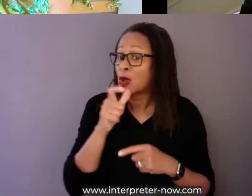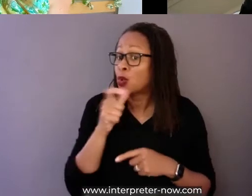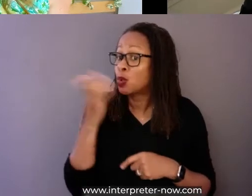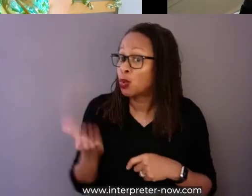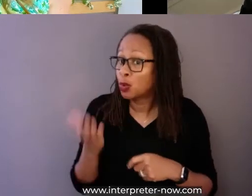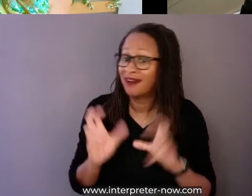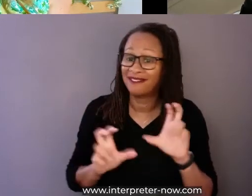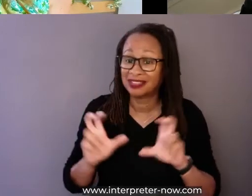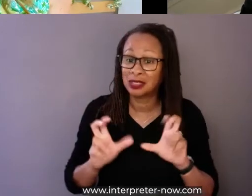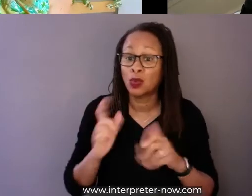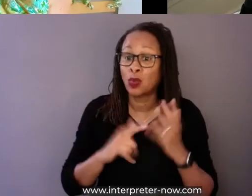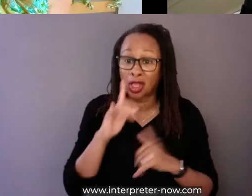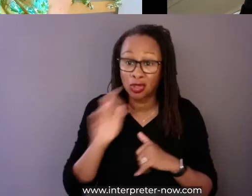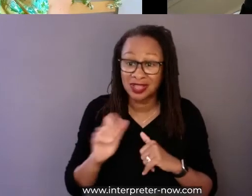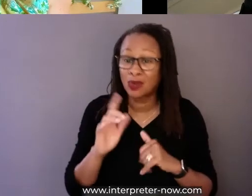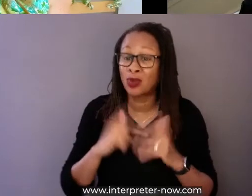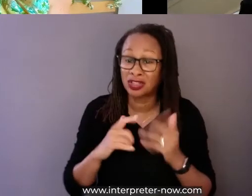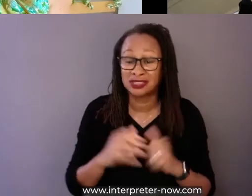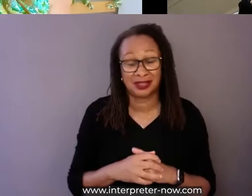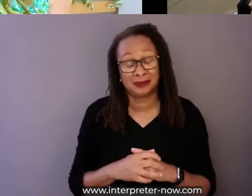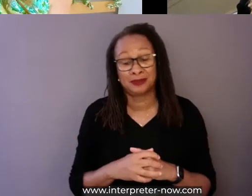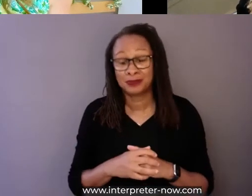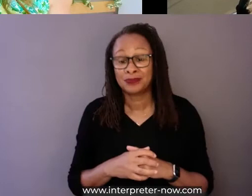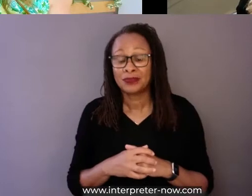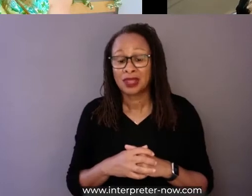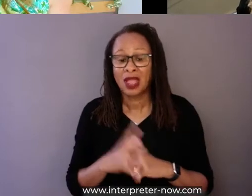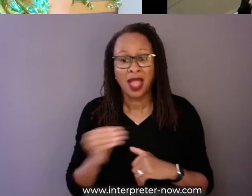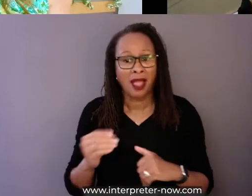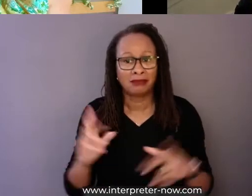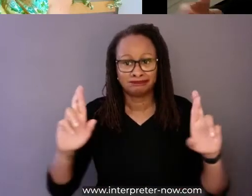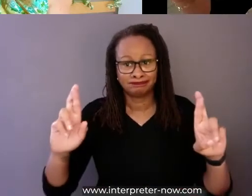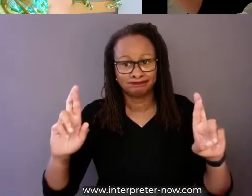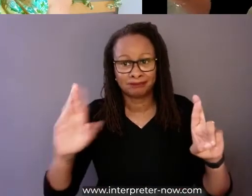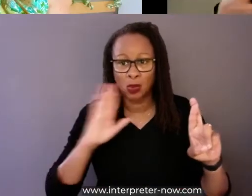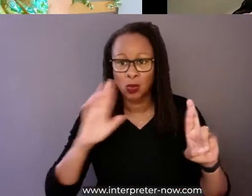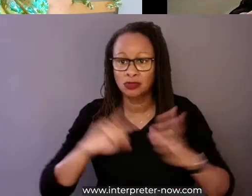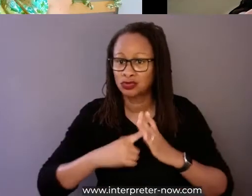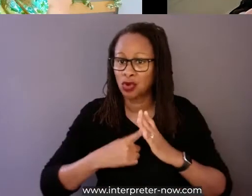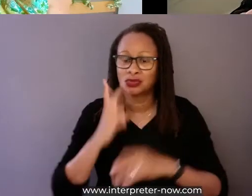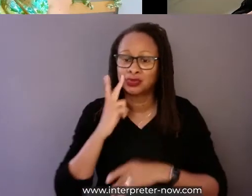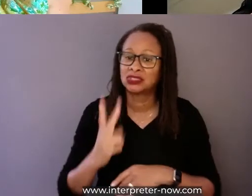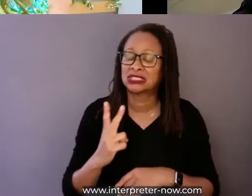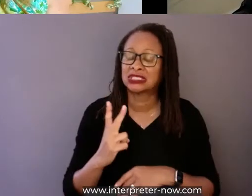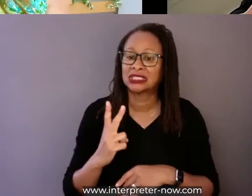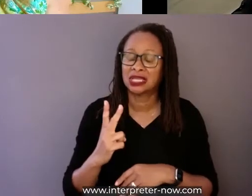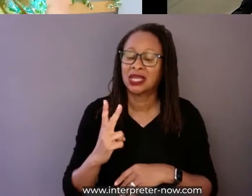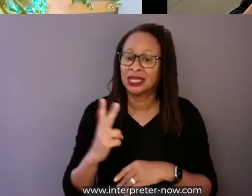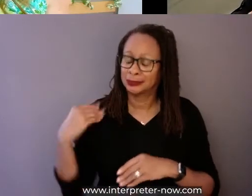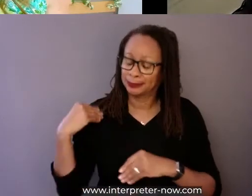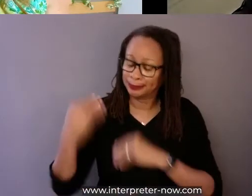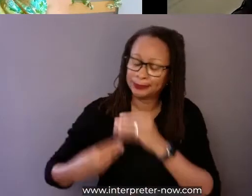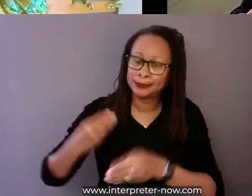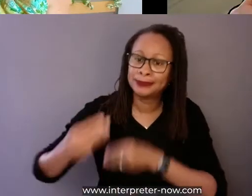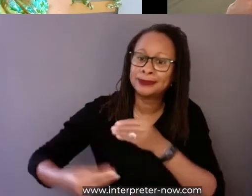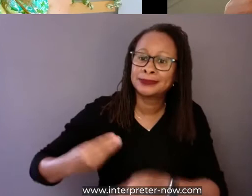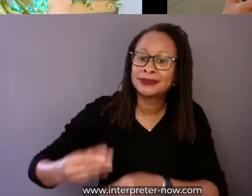you know, what that investor archetype is and what it looks like. I am hopeful that that will start, we'll start to see the downstream effects of that